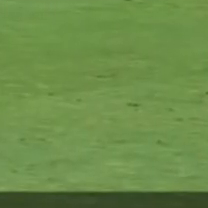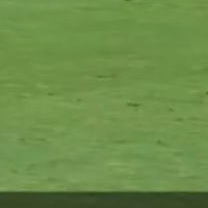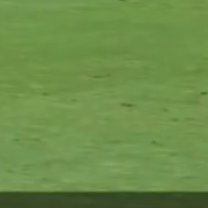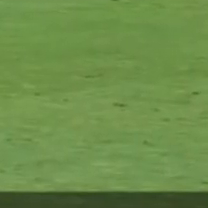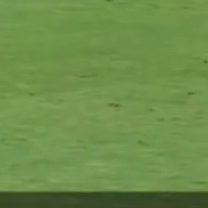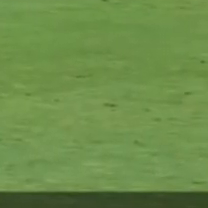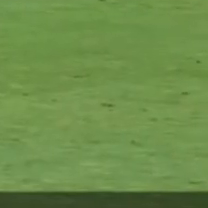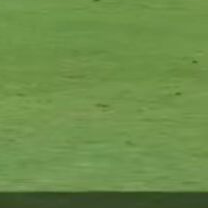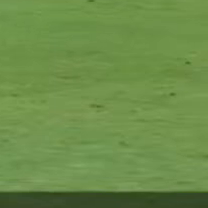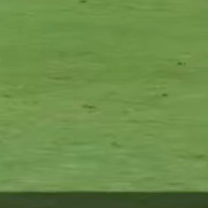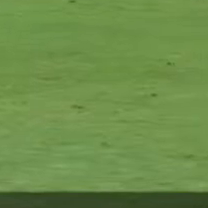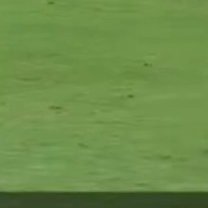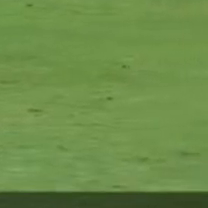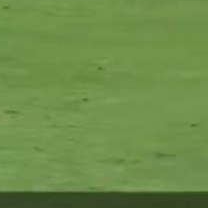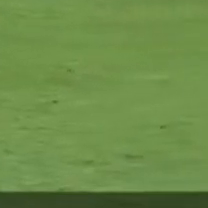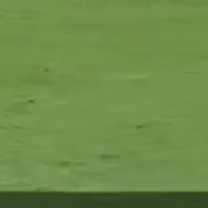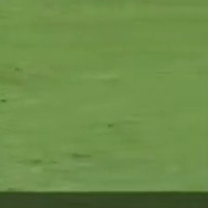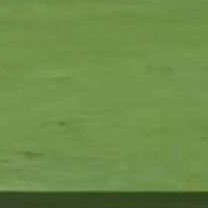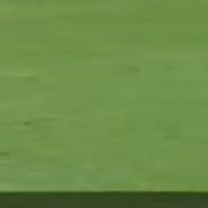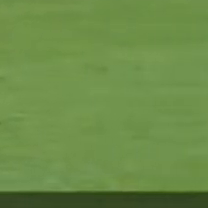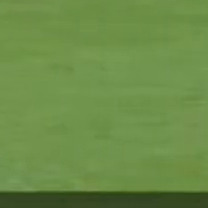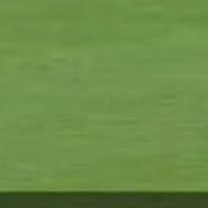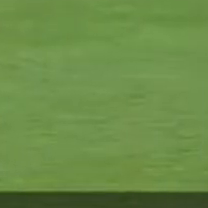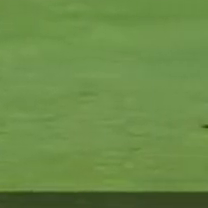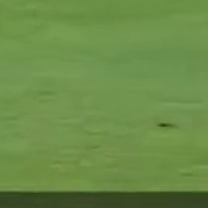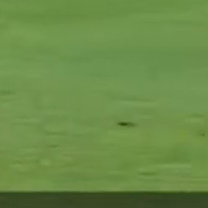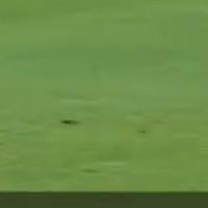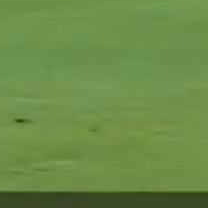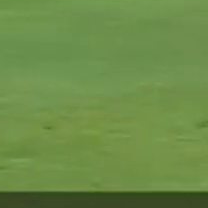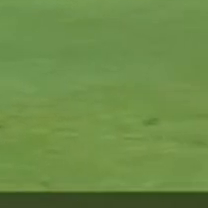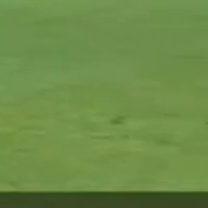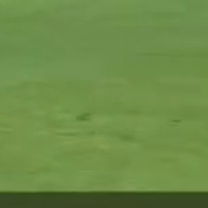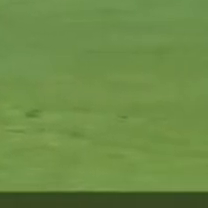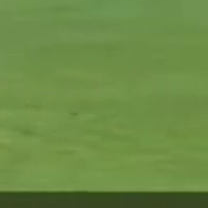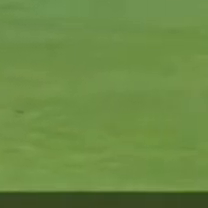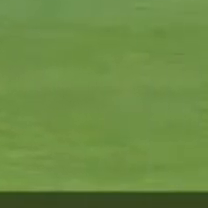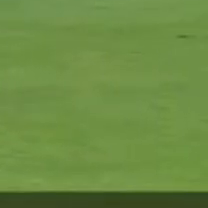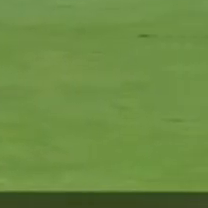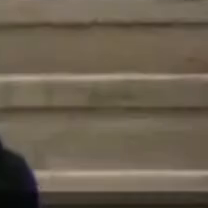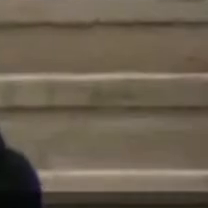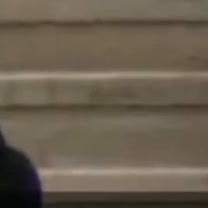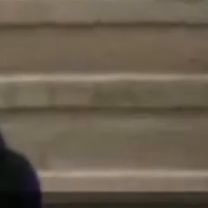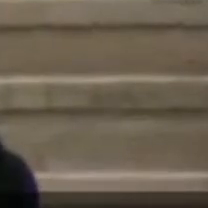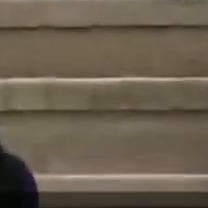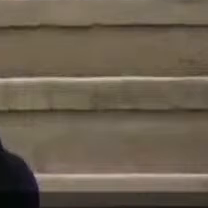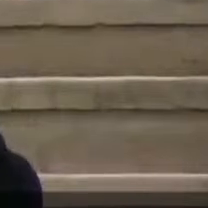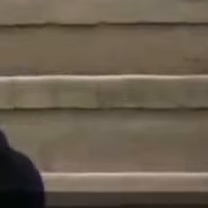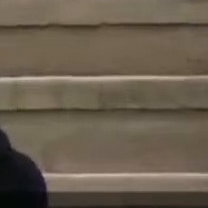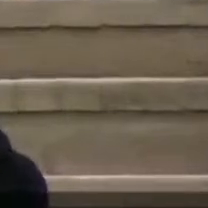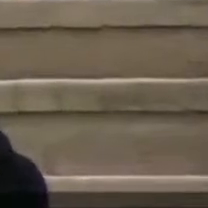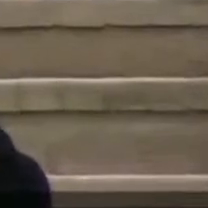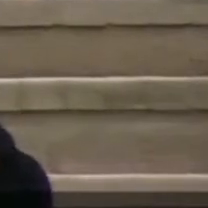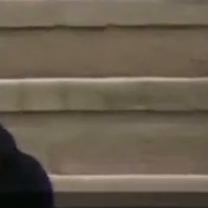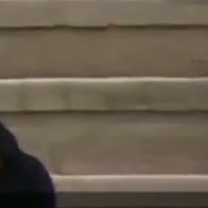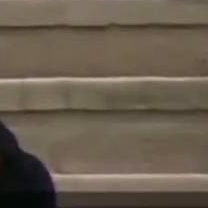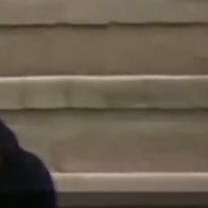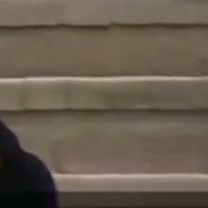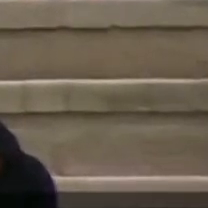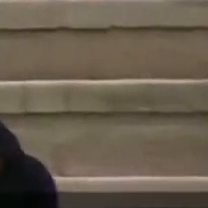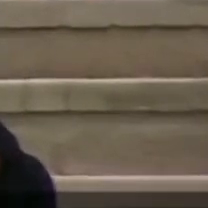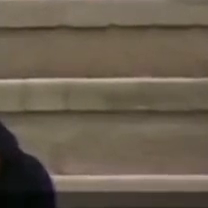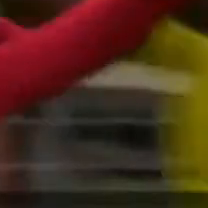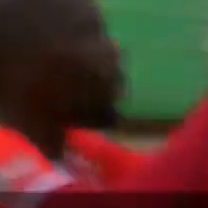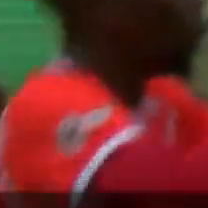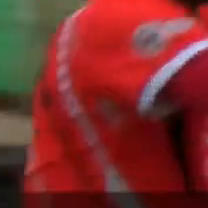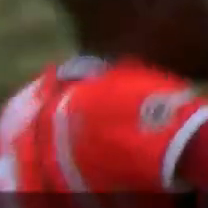Cup win over Zabote FC in the round of 16 and will be banking on informed striker Thabang Sisinyi to bank in the goals.